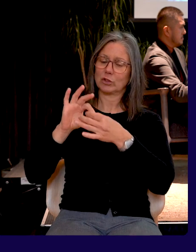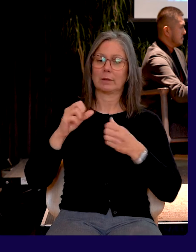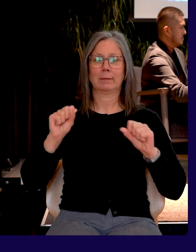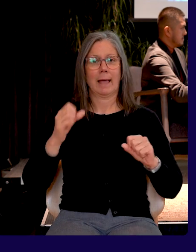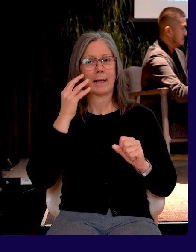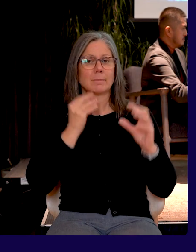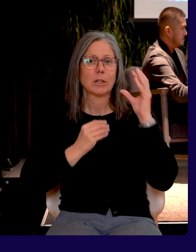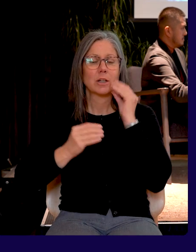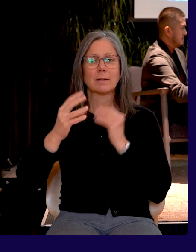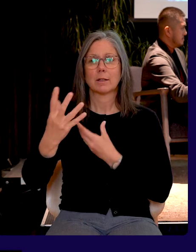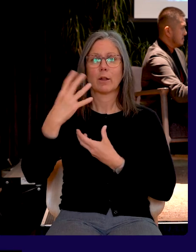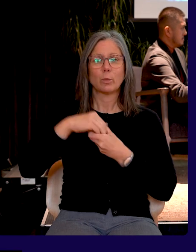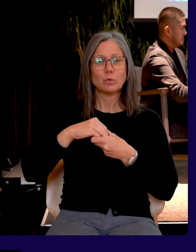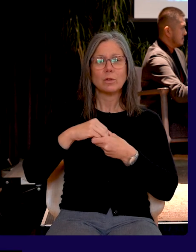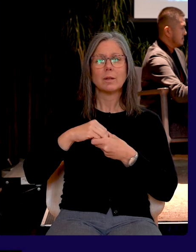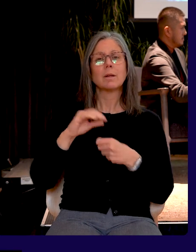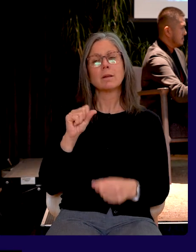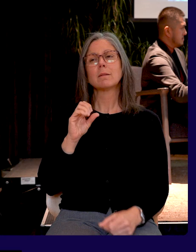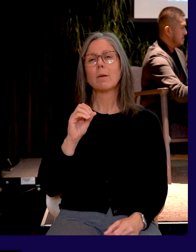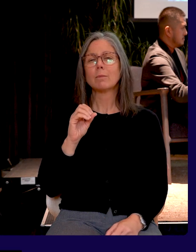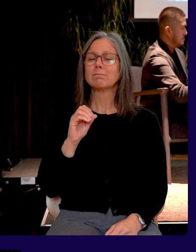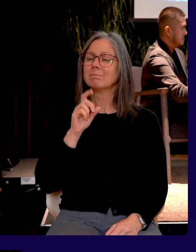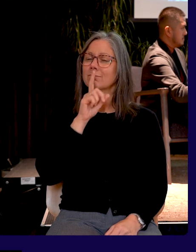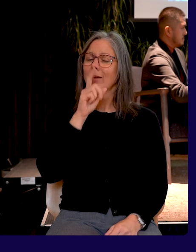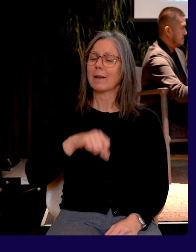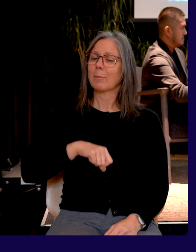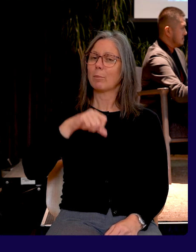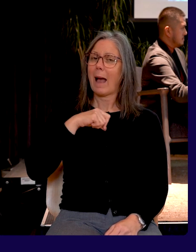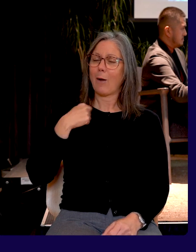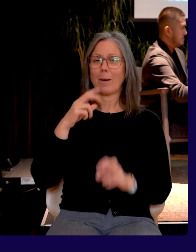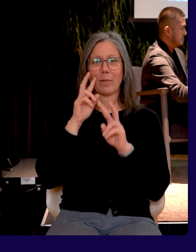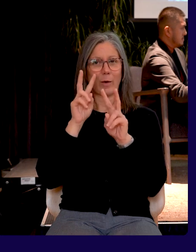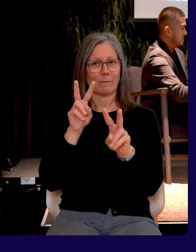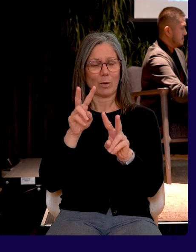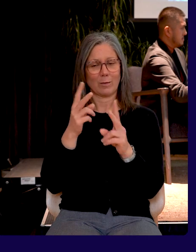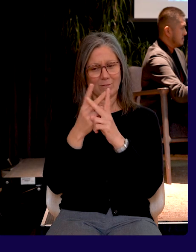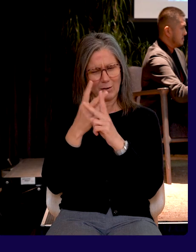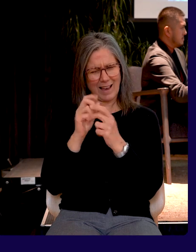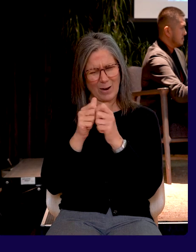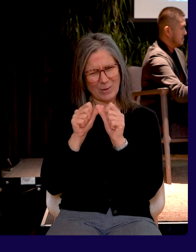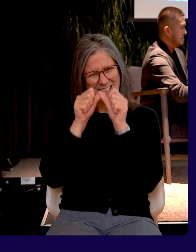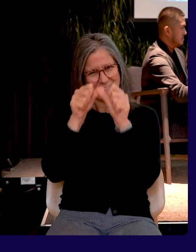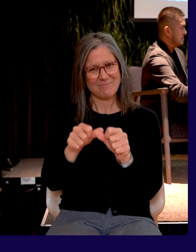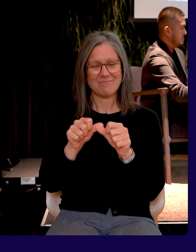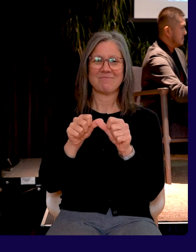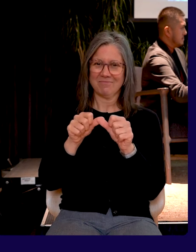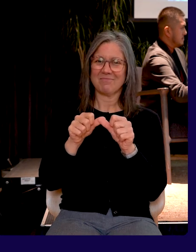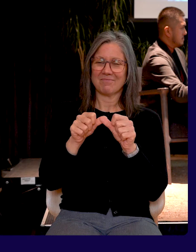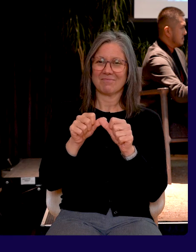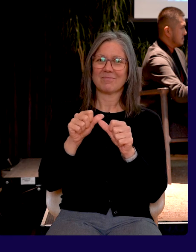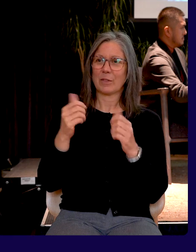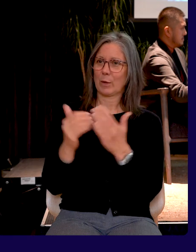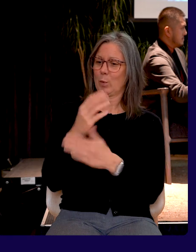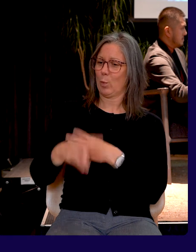experience being included. So those are things that make me really proud, and I'm looking forward to figuring out how do we keep that going in the new